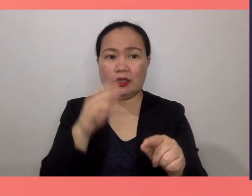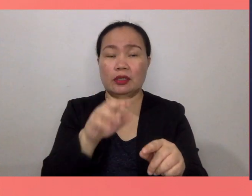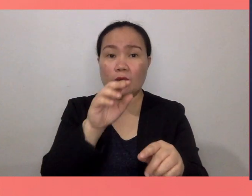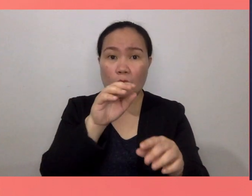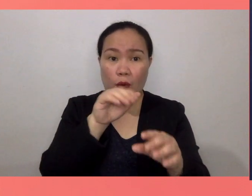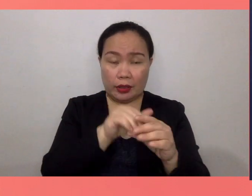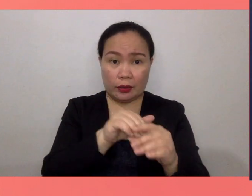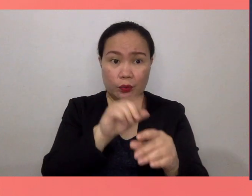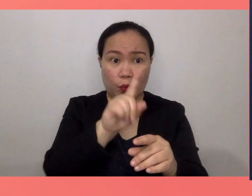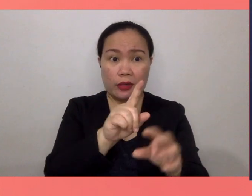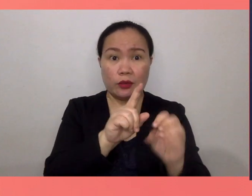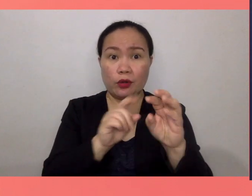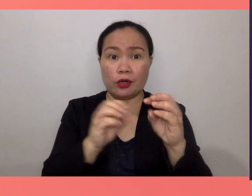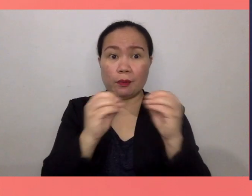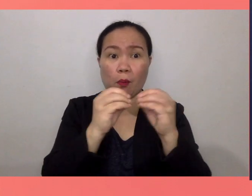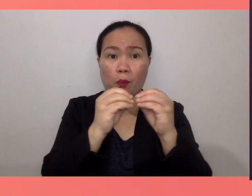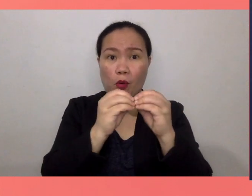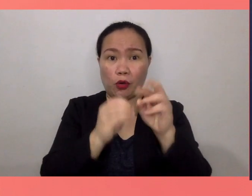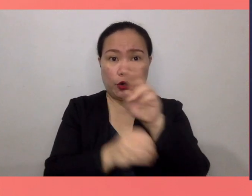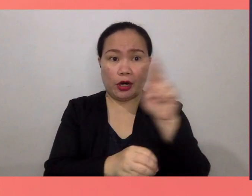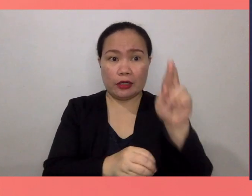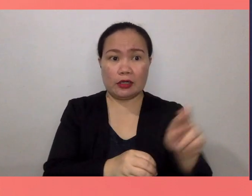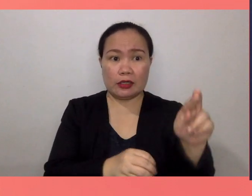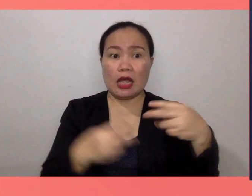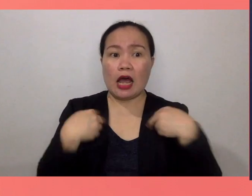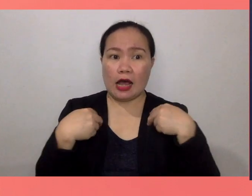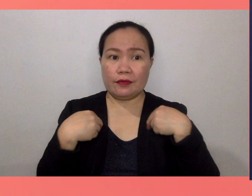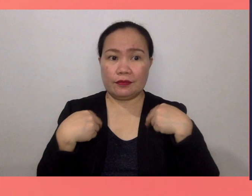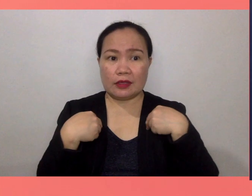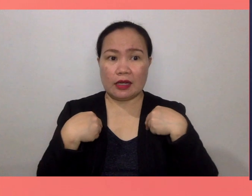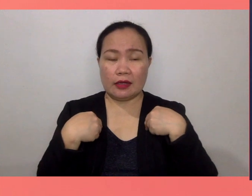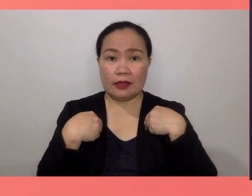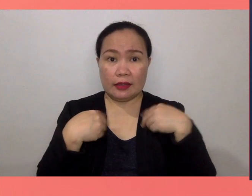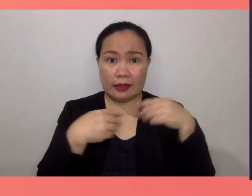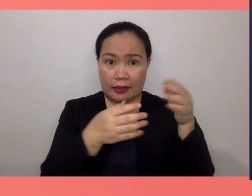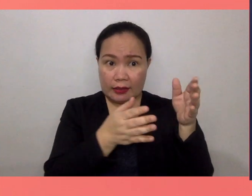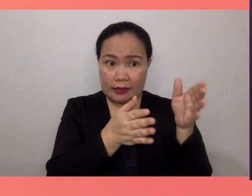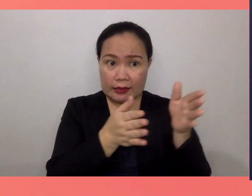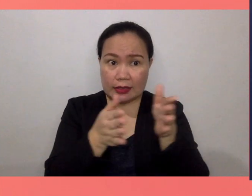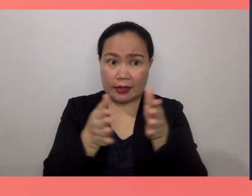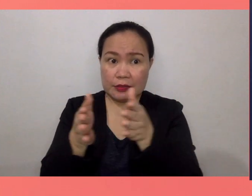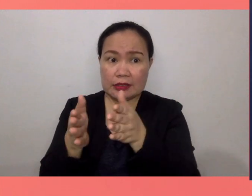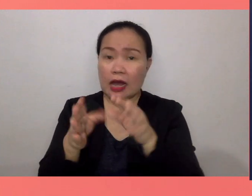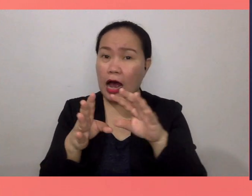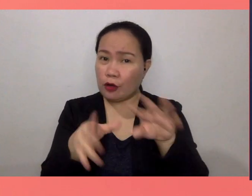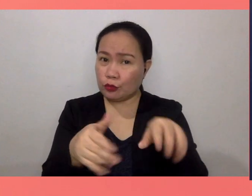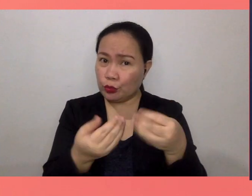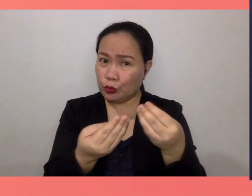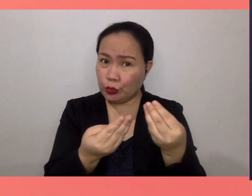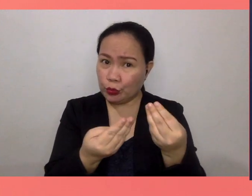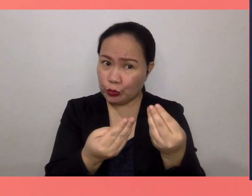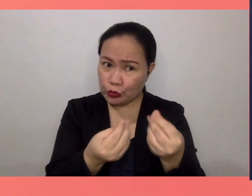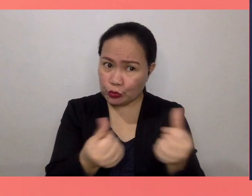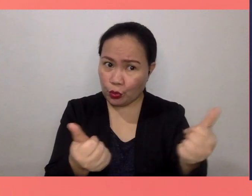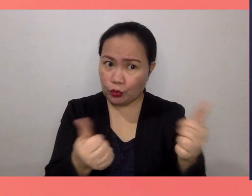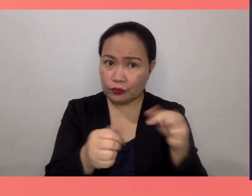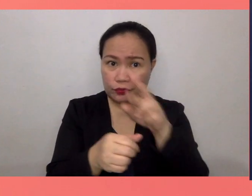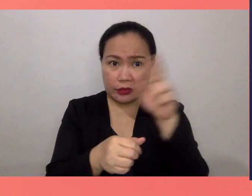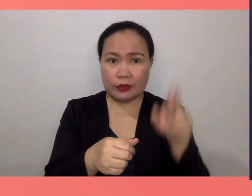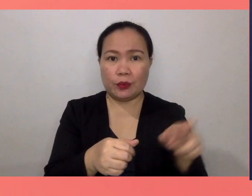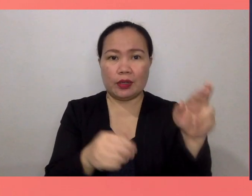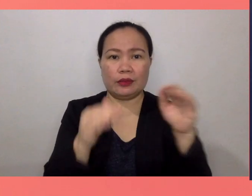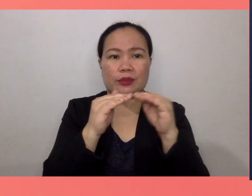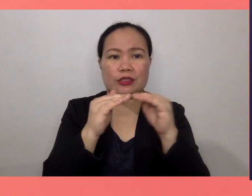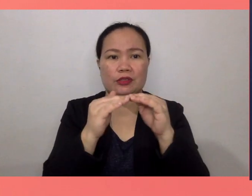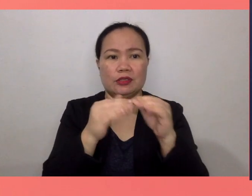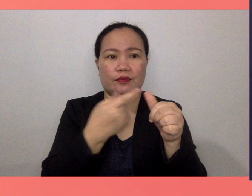steps kung paano i-solve o kunin yung value ng yung solution ng radical equations. So